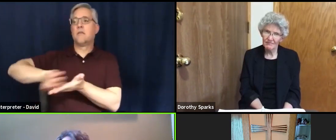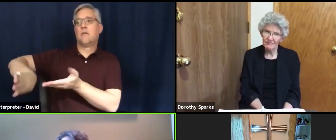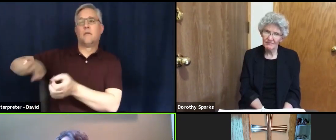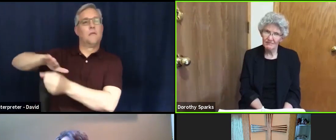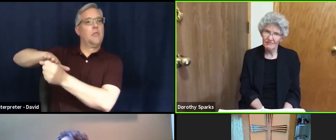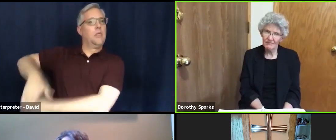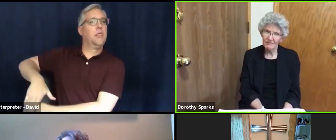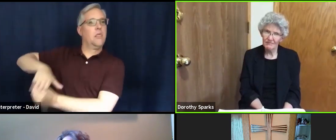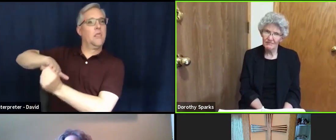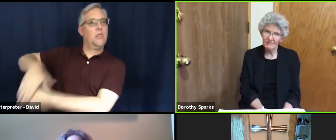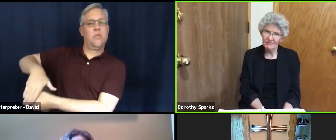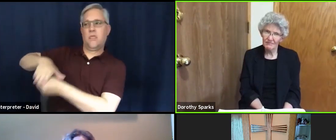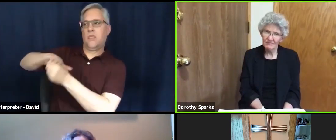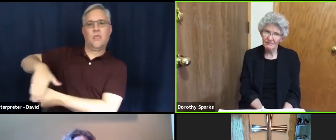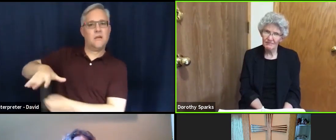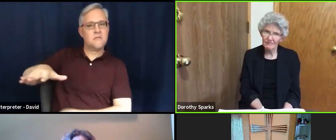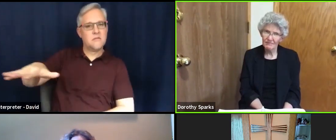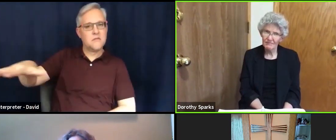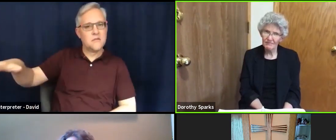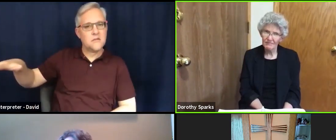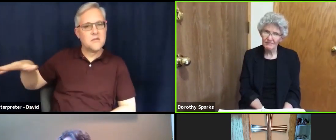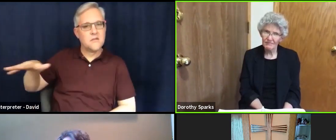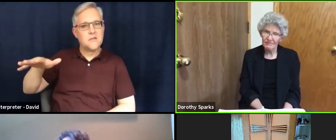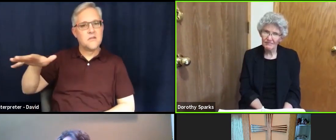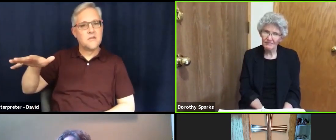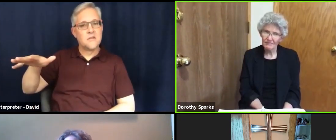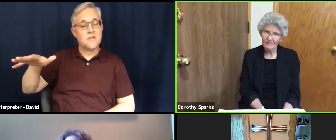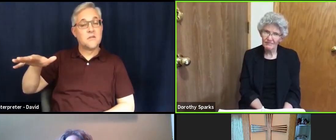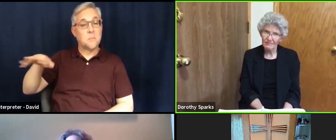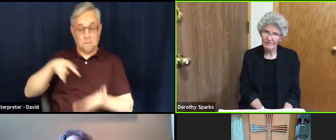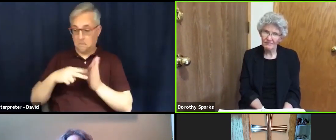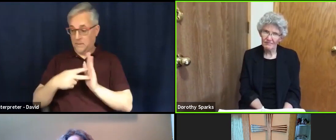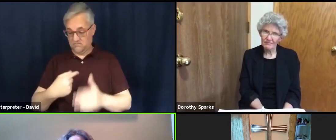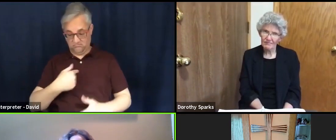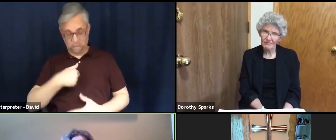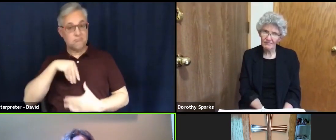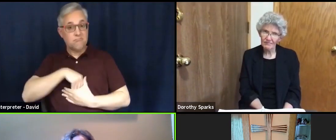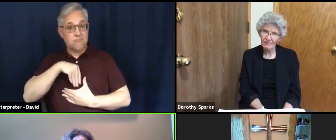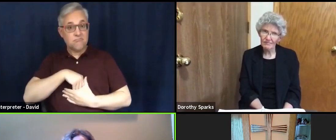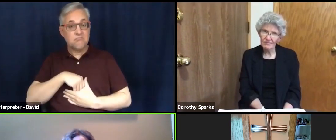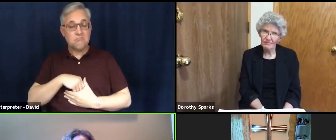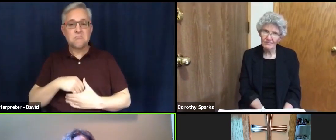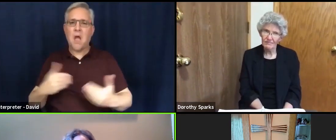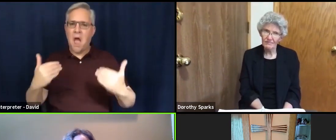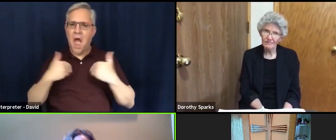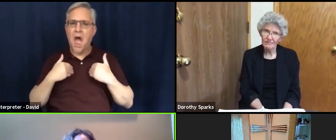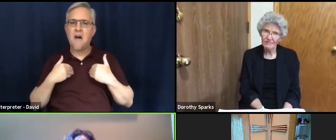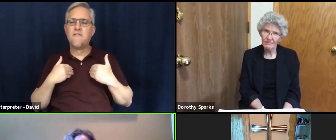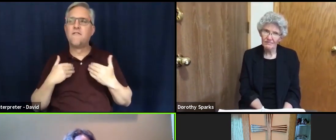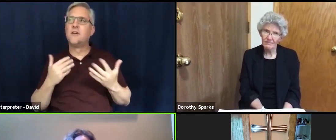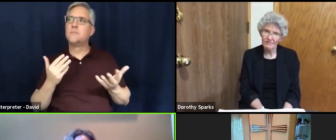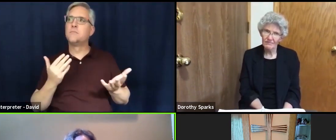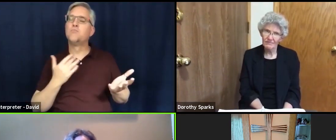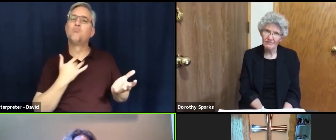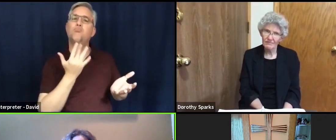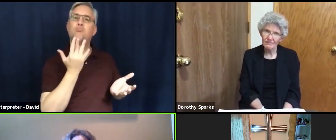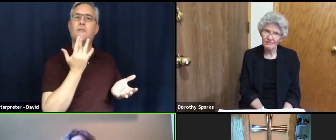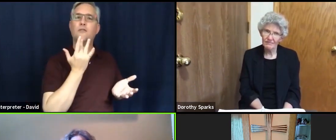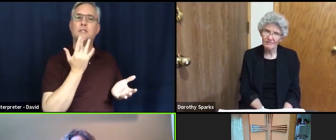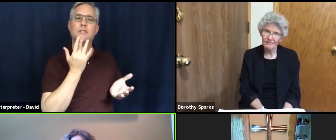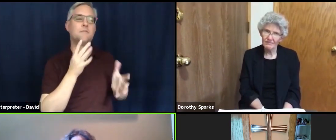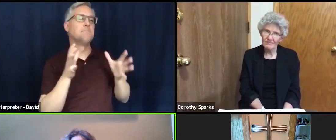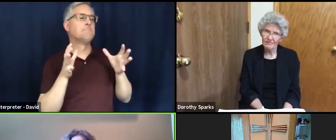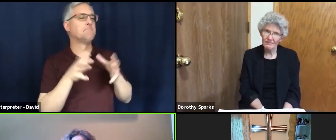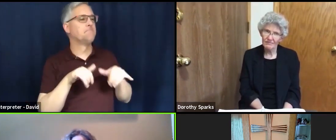preferences and bias for other people with light-colored skin.